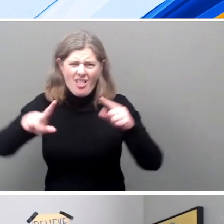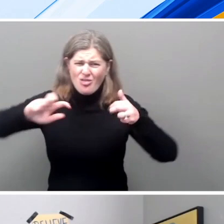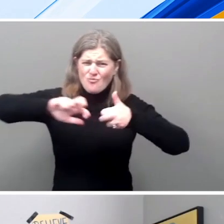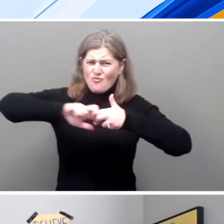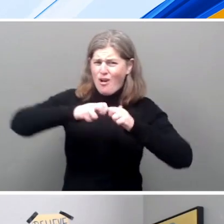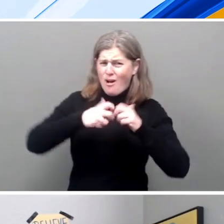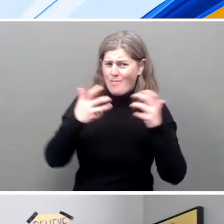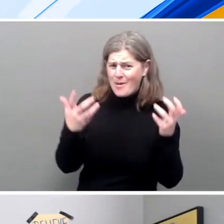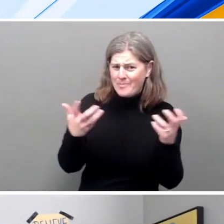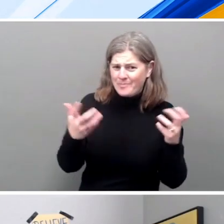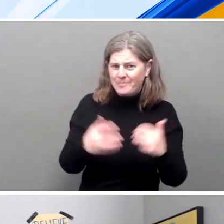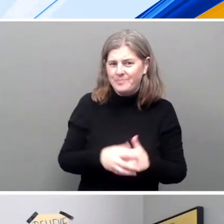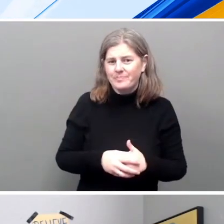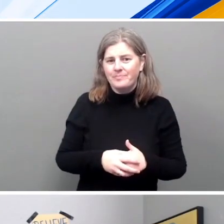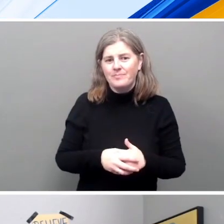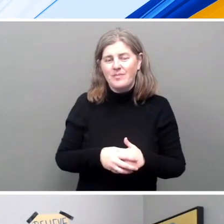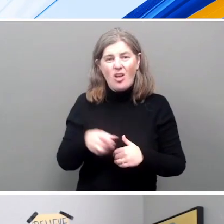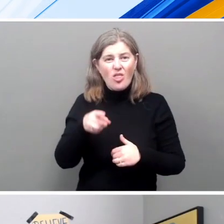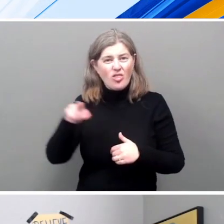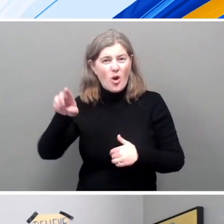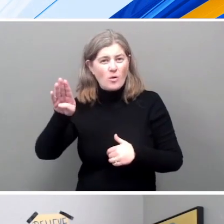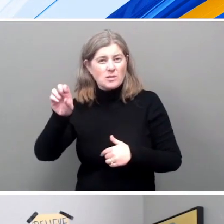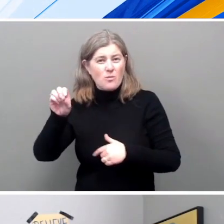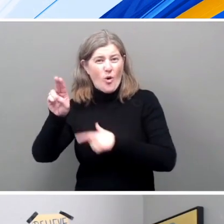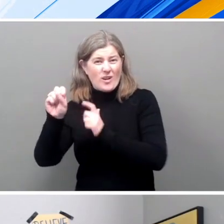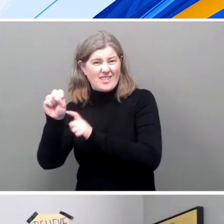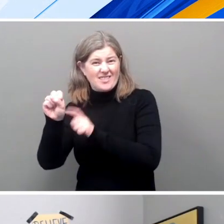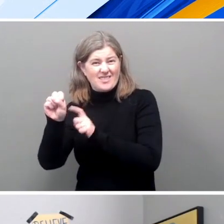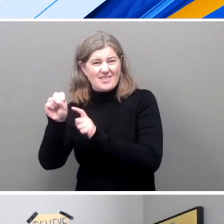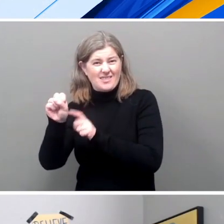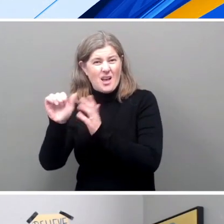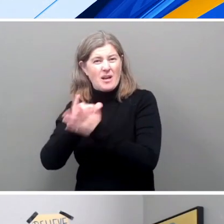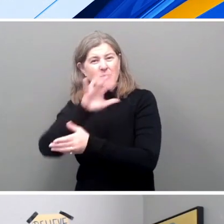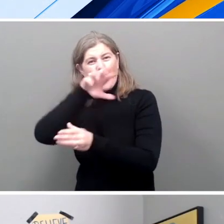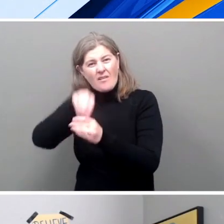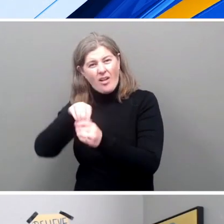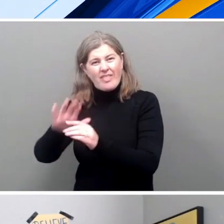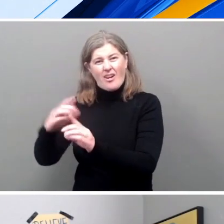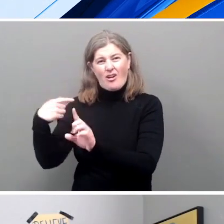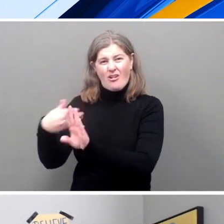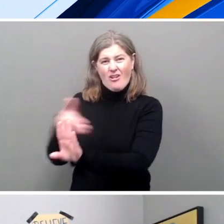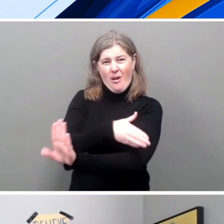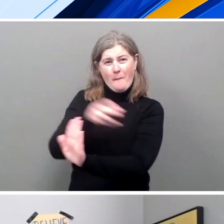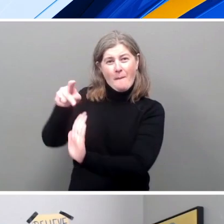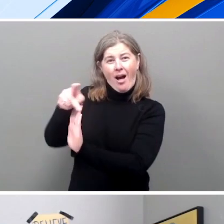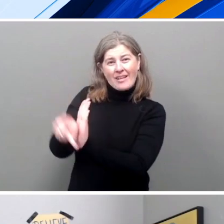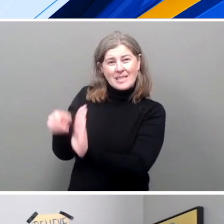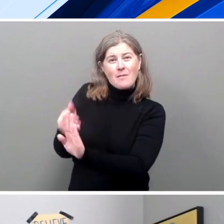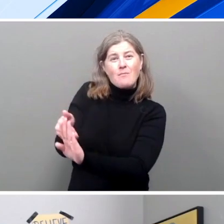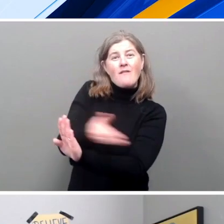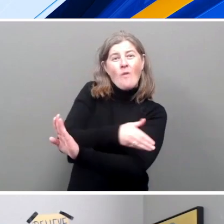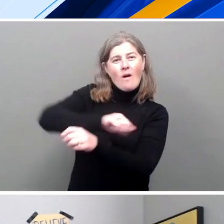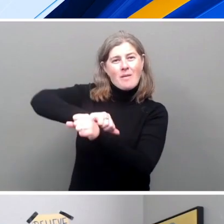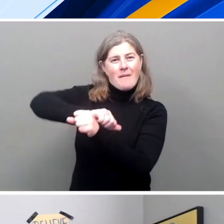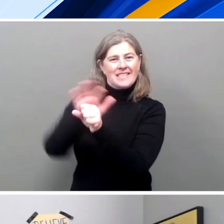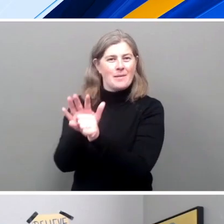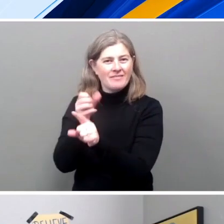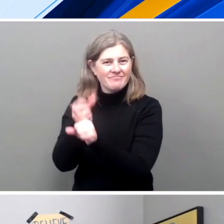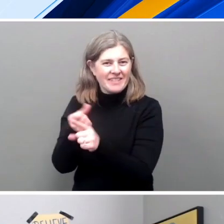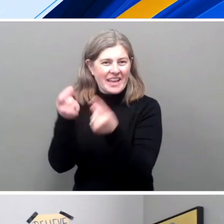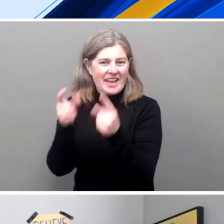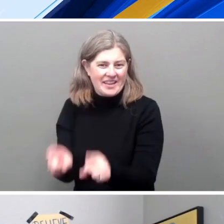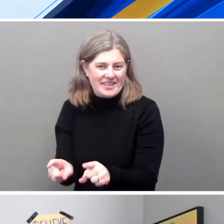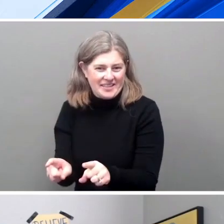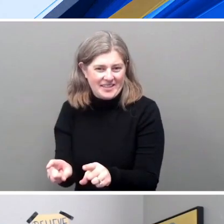is that those bonuses have to have been part of their policies before the pandemic started.